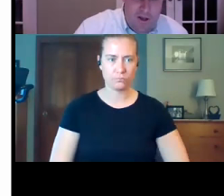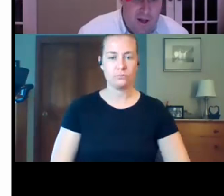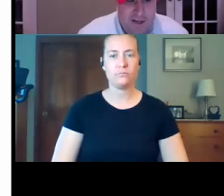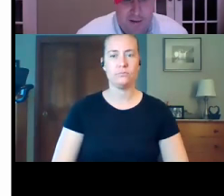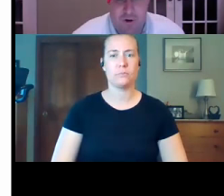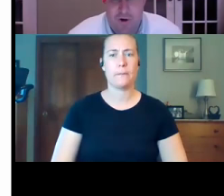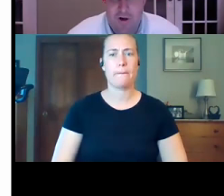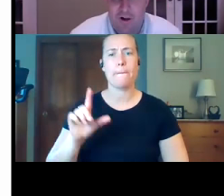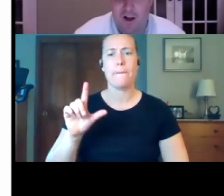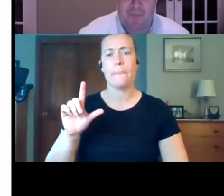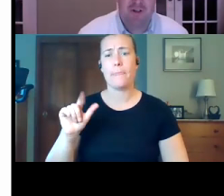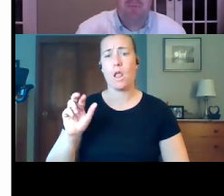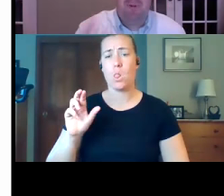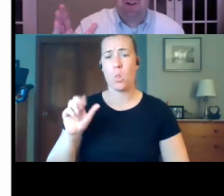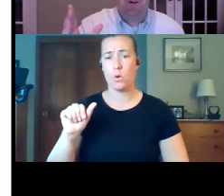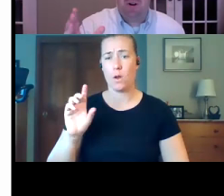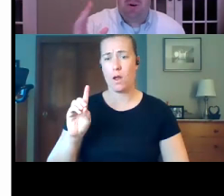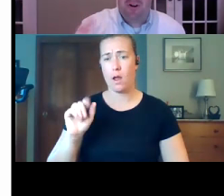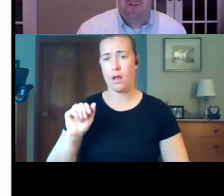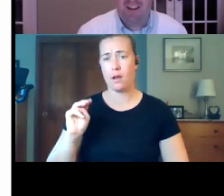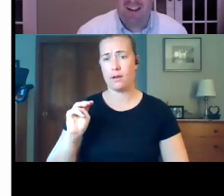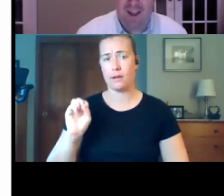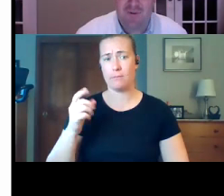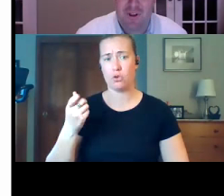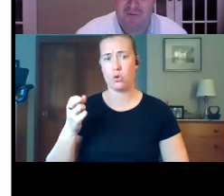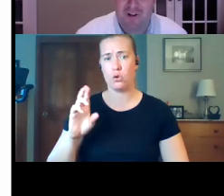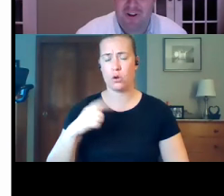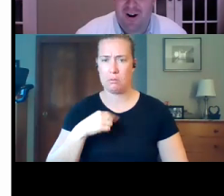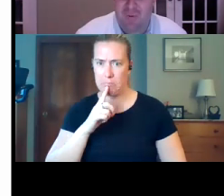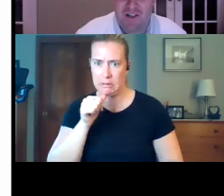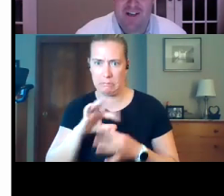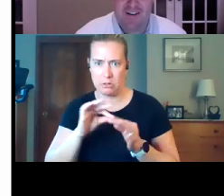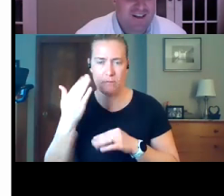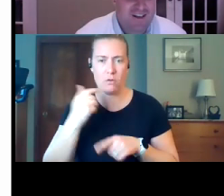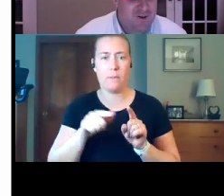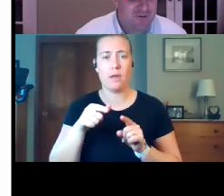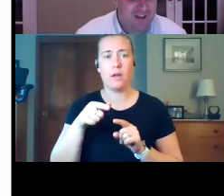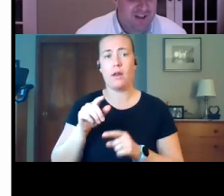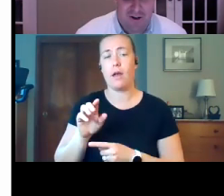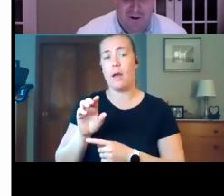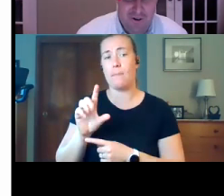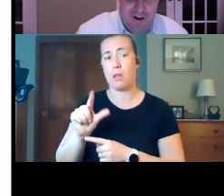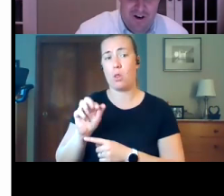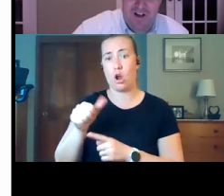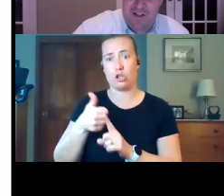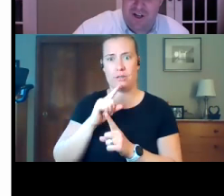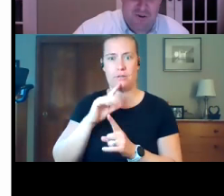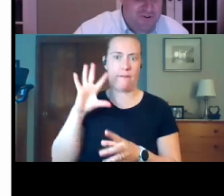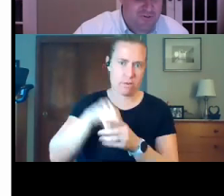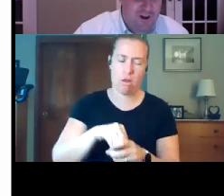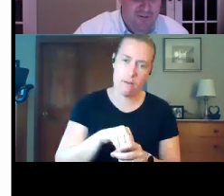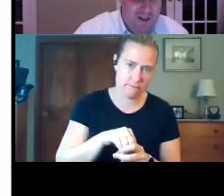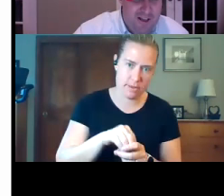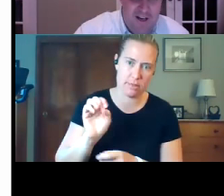Laura Damschroeder, I should have mentioned earlier, Laura is intimately involved in the ERIC project. Should have given that shout out earlier. She also